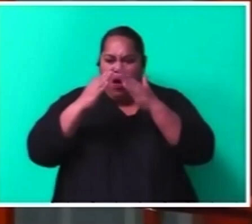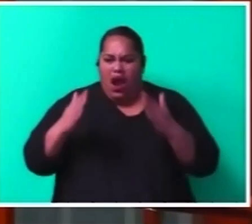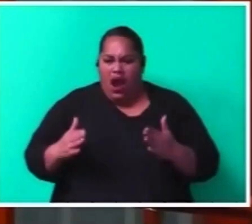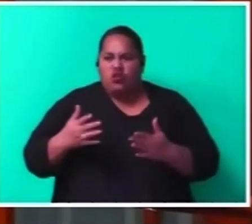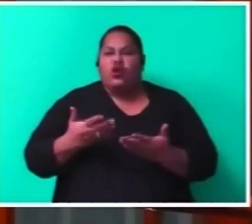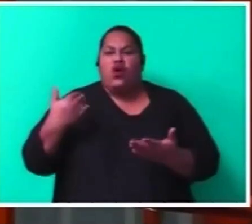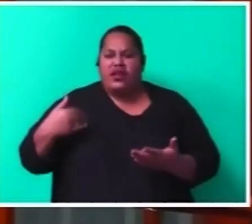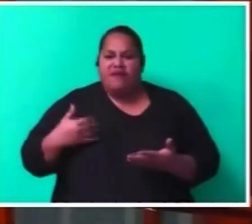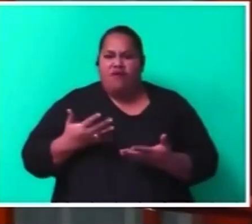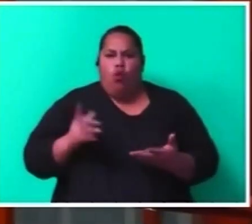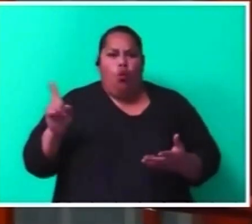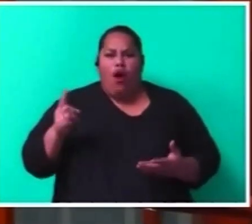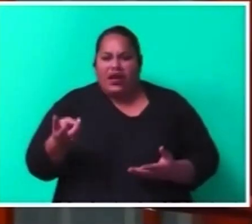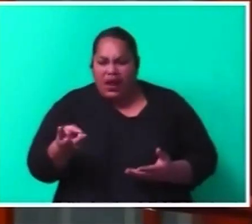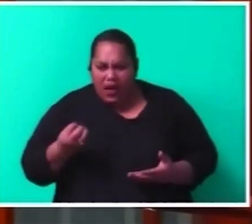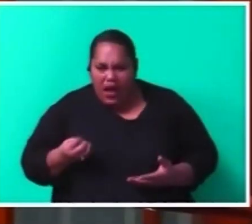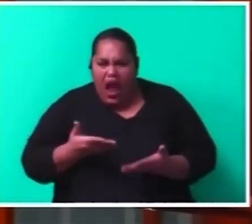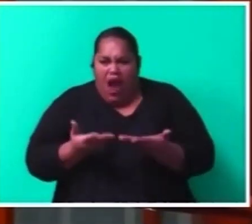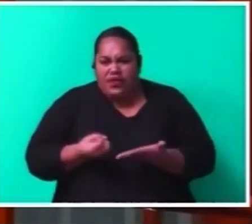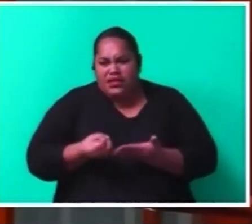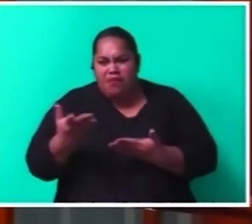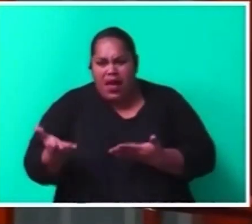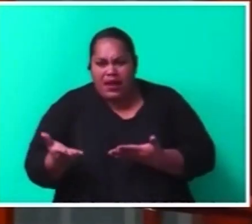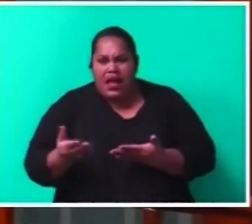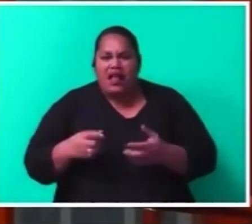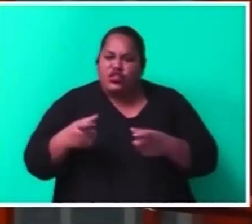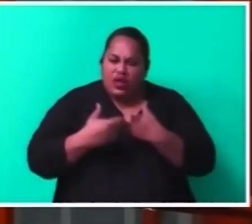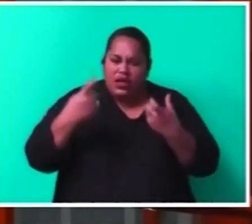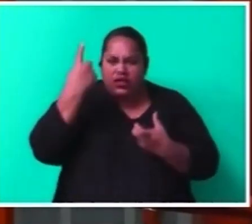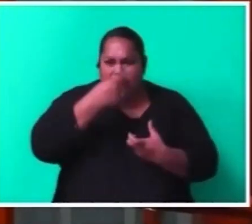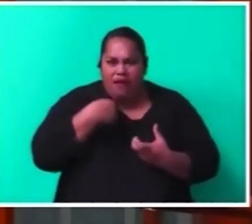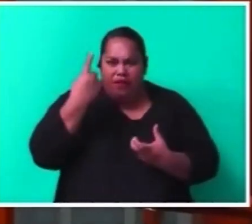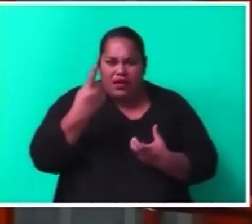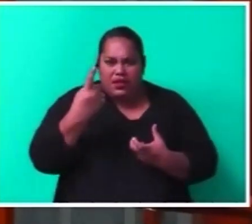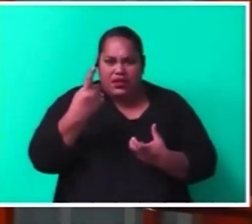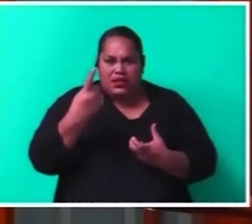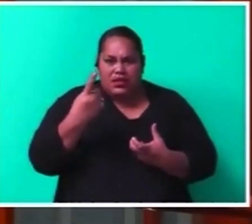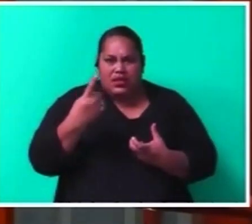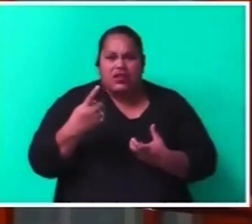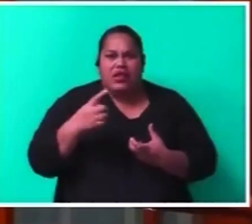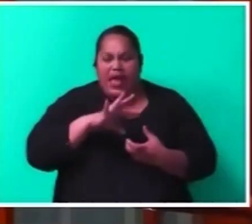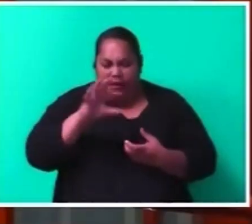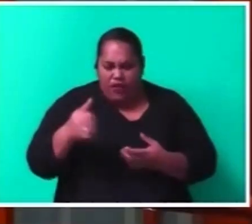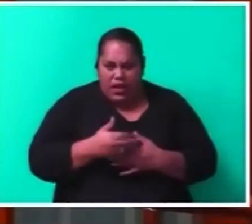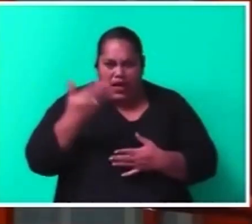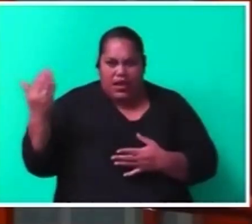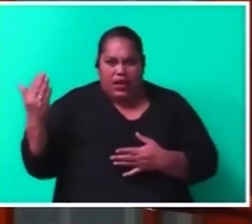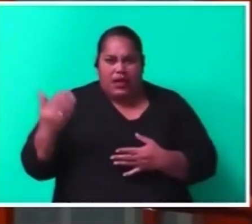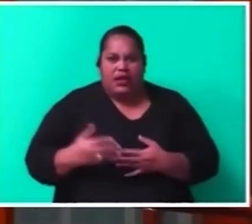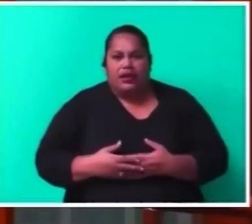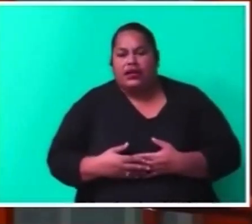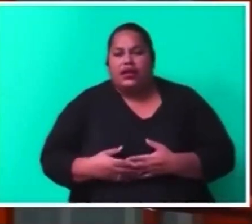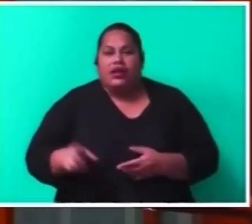they earn, how they spend, and the challenges they face in meeting their daily needs. In